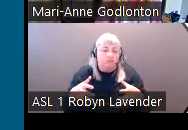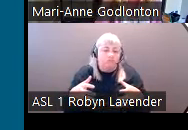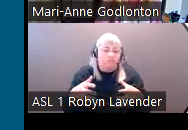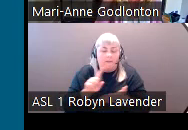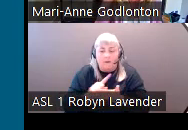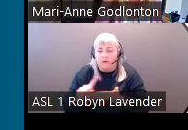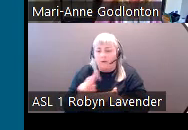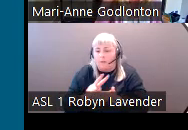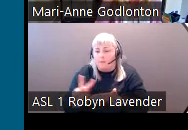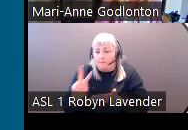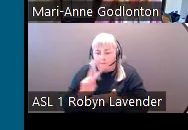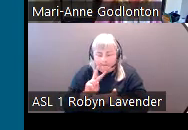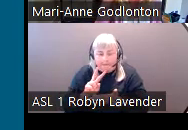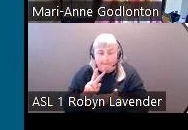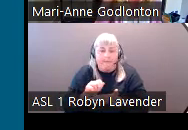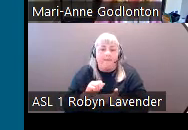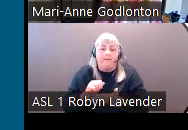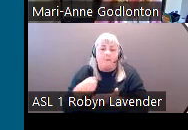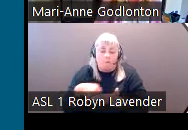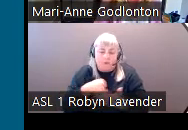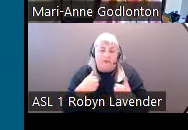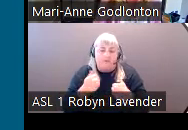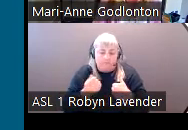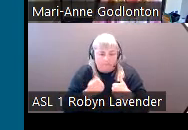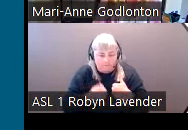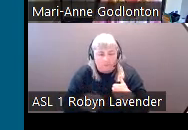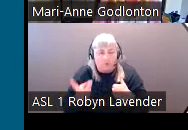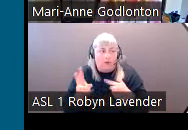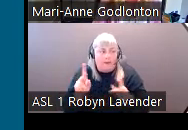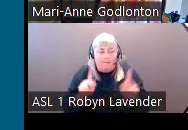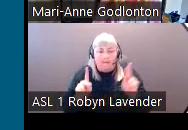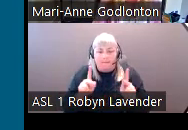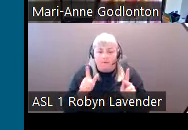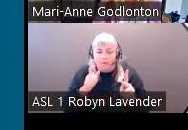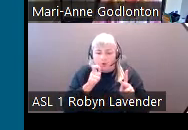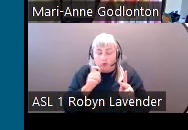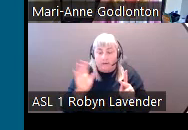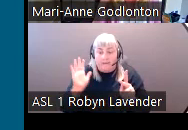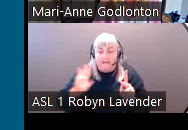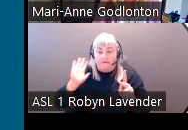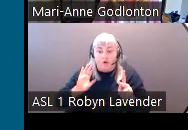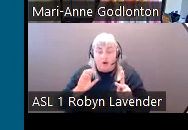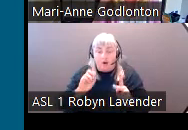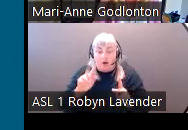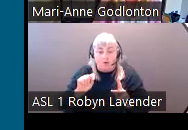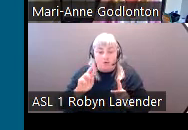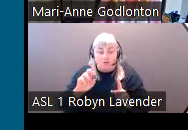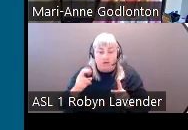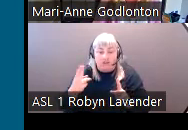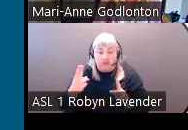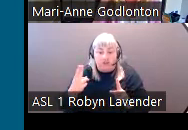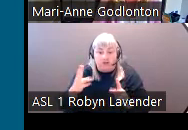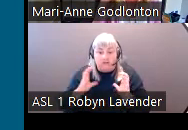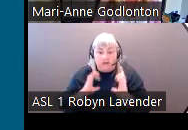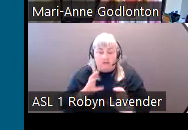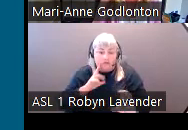ago. And we had a number of past outreach clients that came to join the celebration